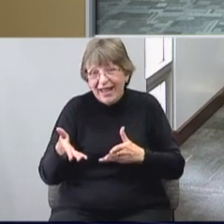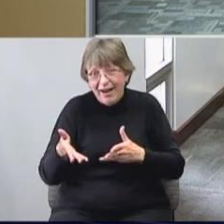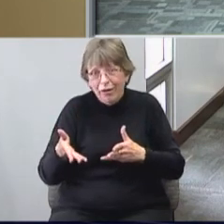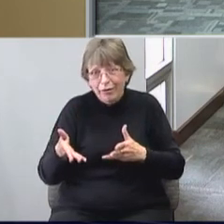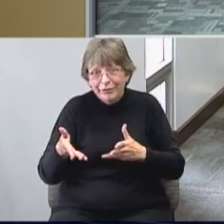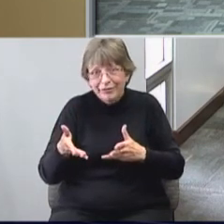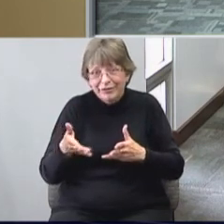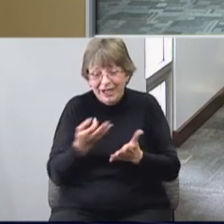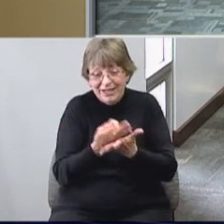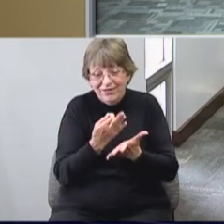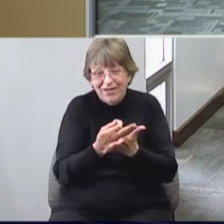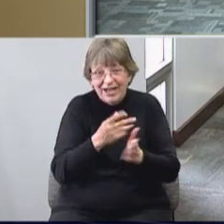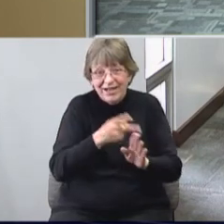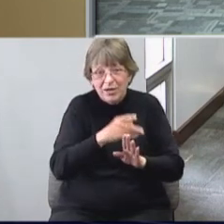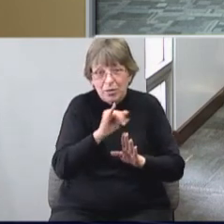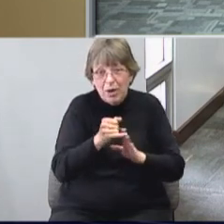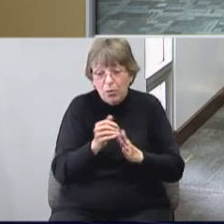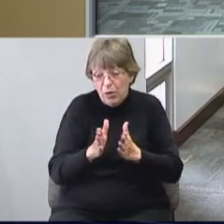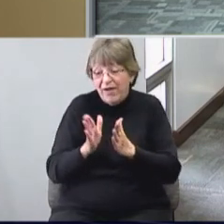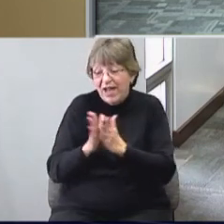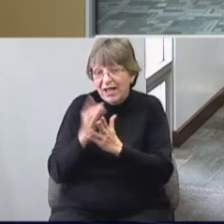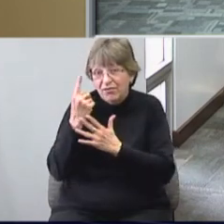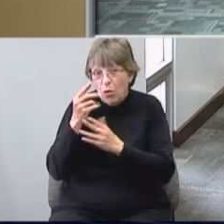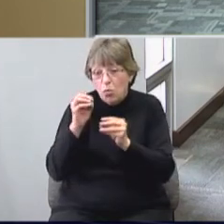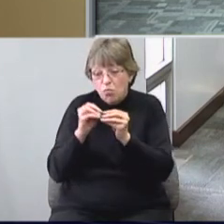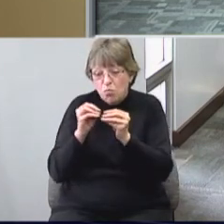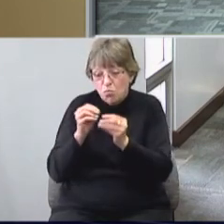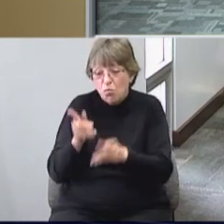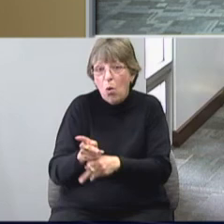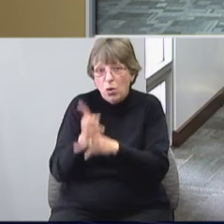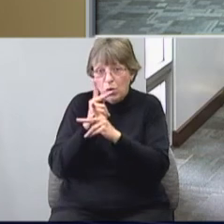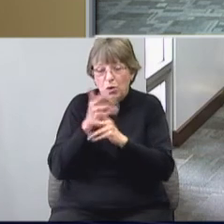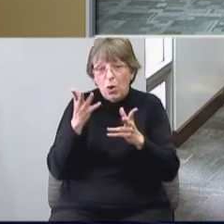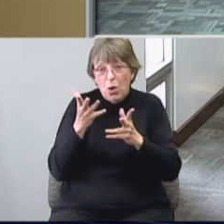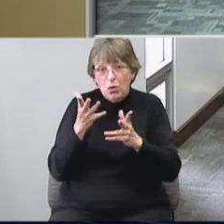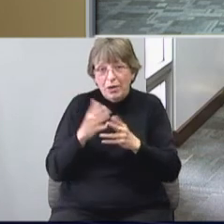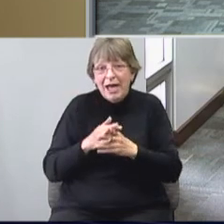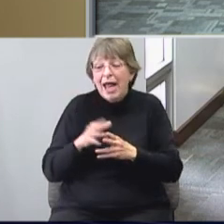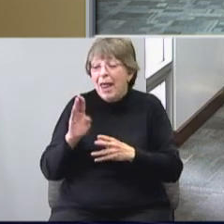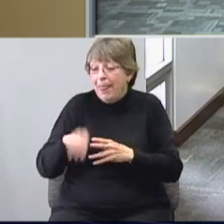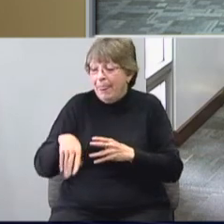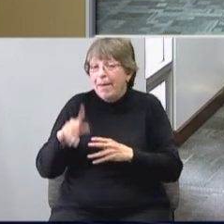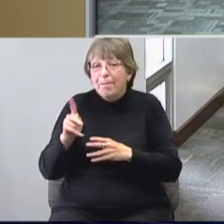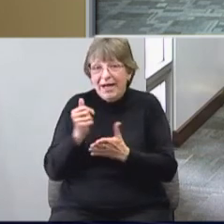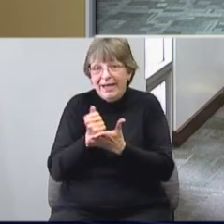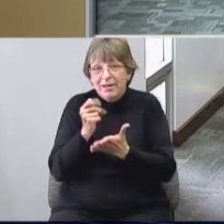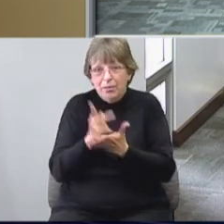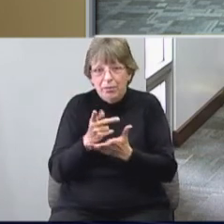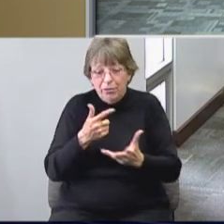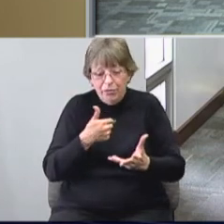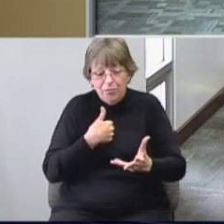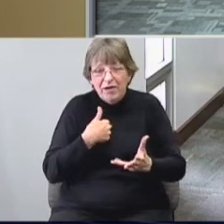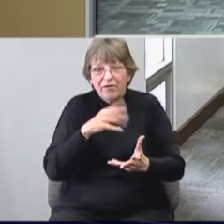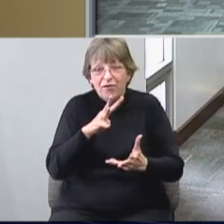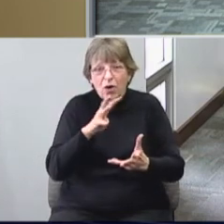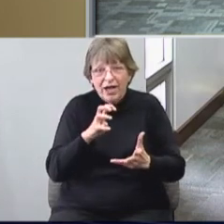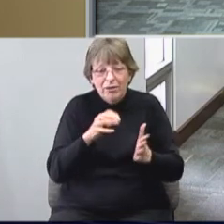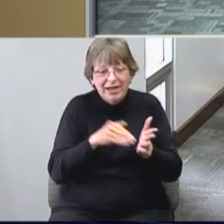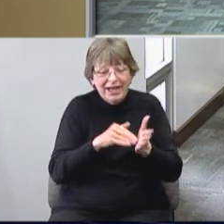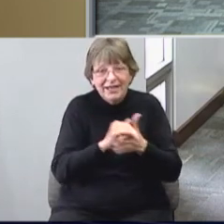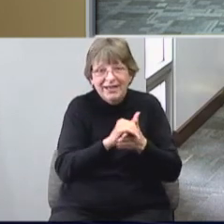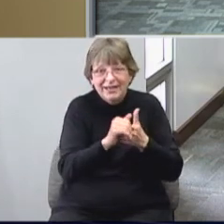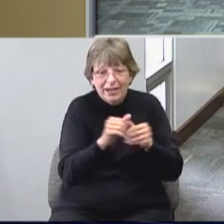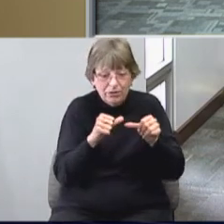loans to finish the rest of the part, and they have approved me $400,000 to continue doing